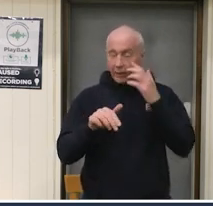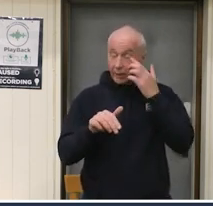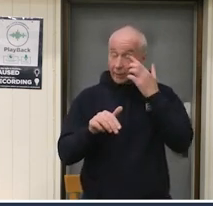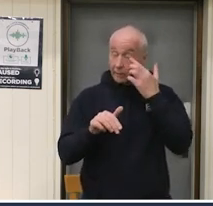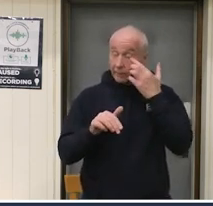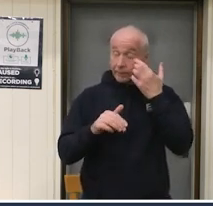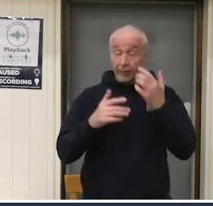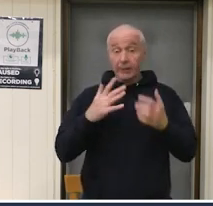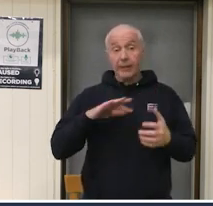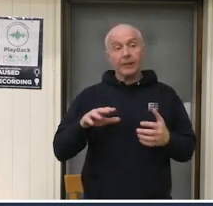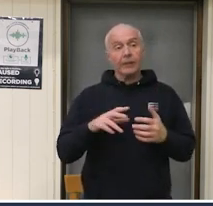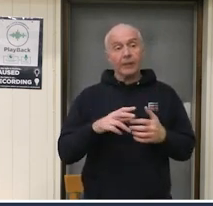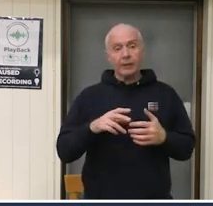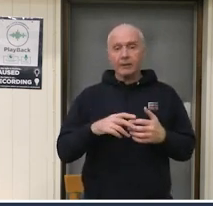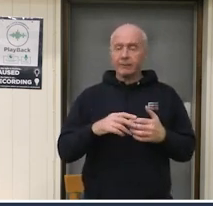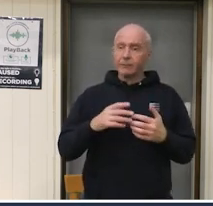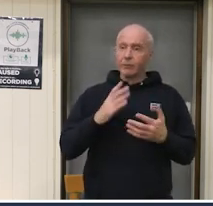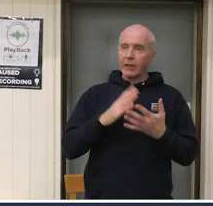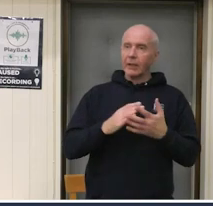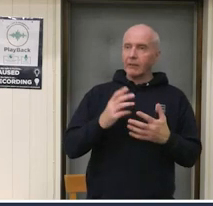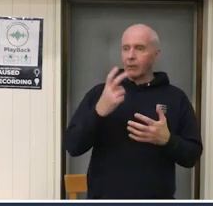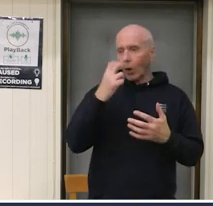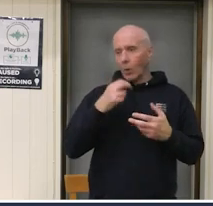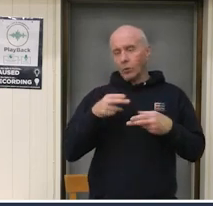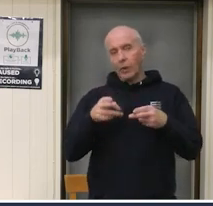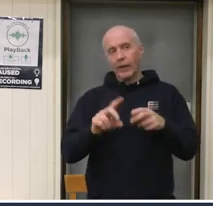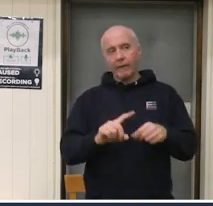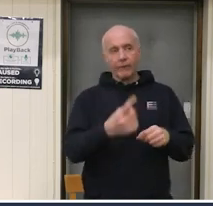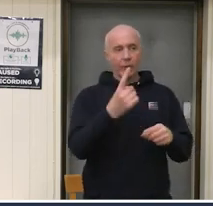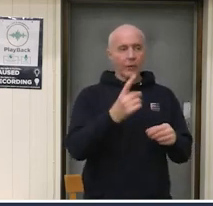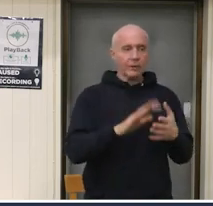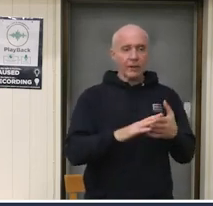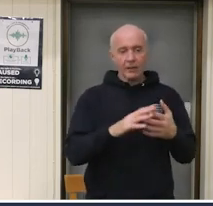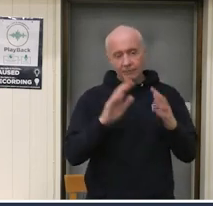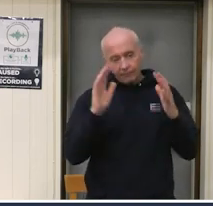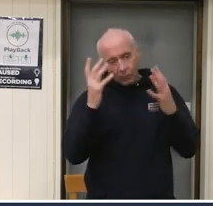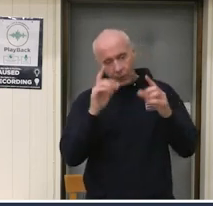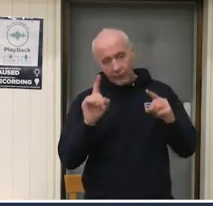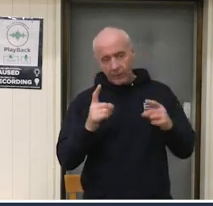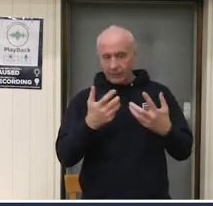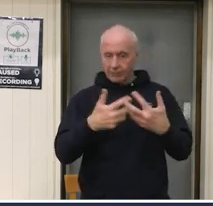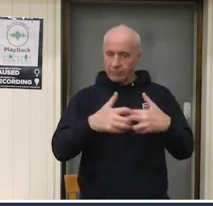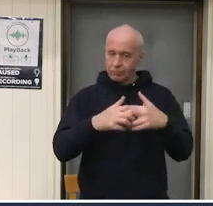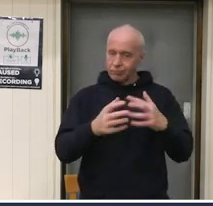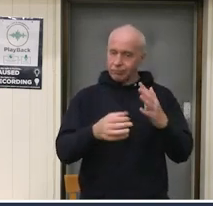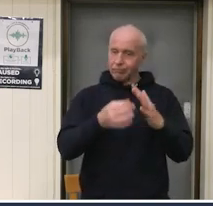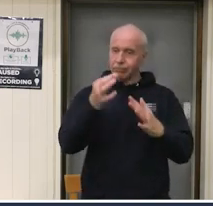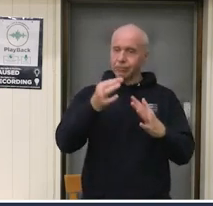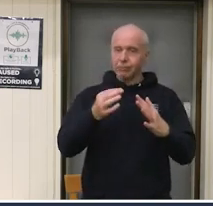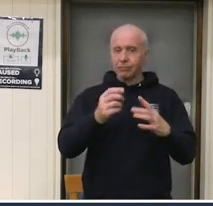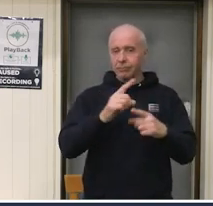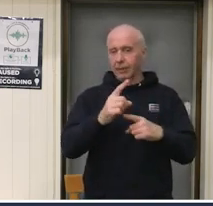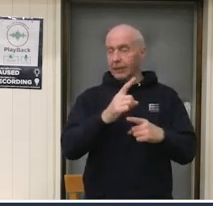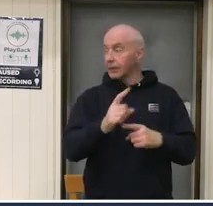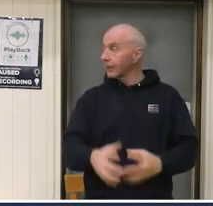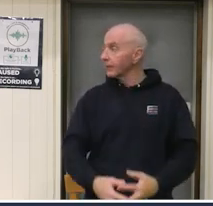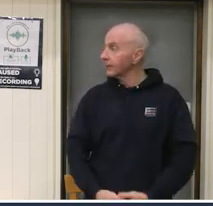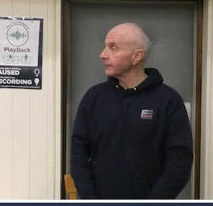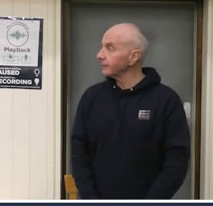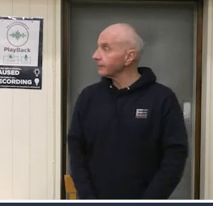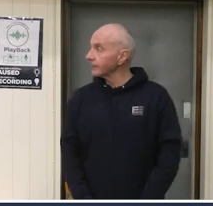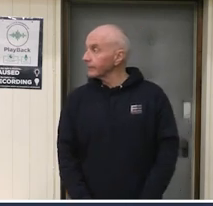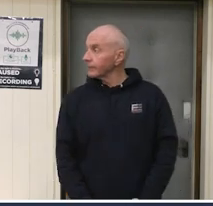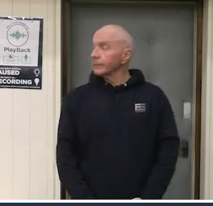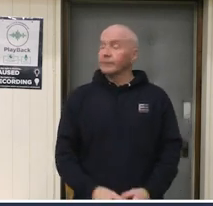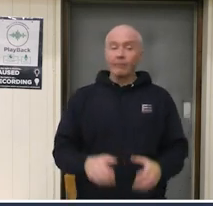boring Victorian thing to get the energy, and then we'll worry about the real tech stuff later. So that's what we do. Well, I say we do, we